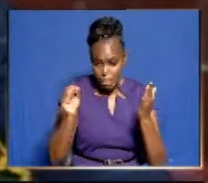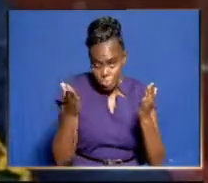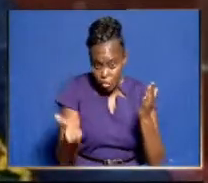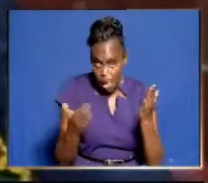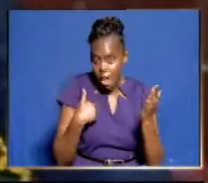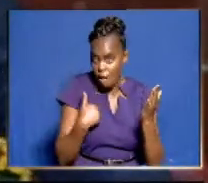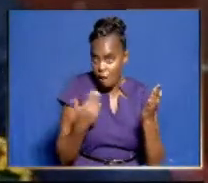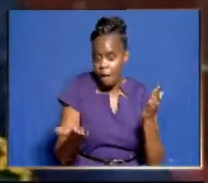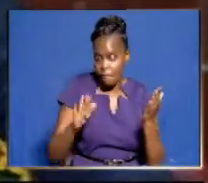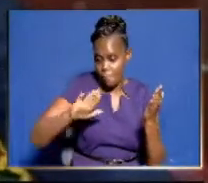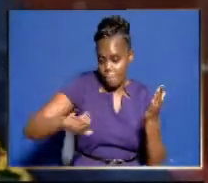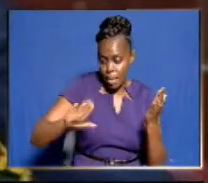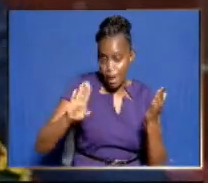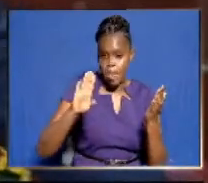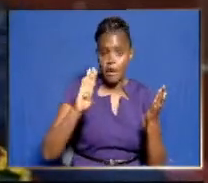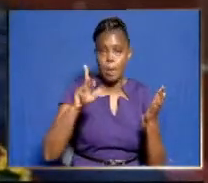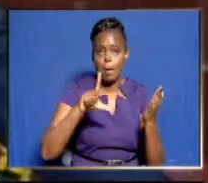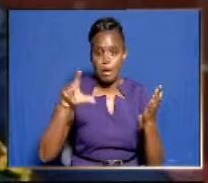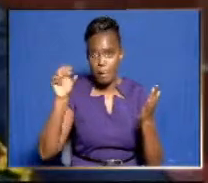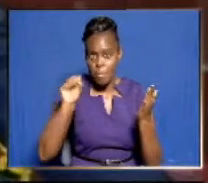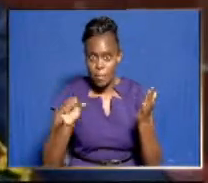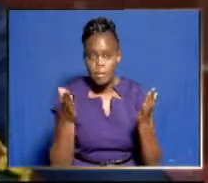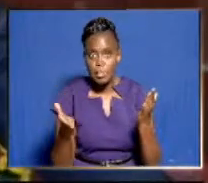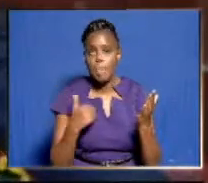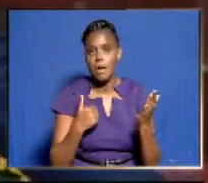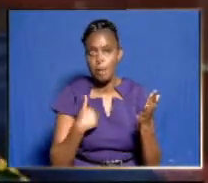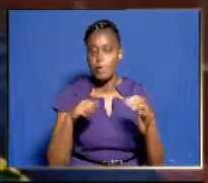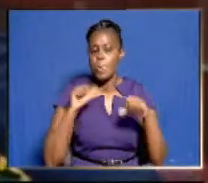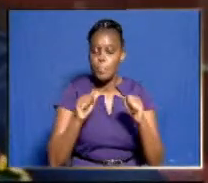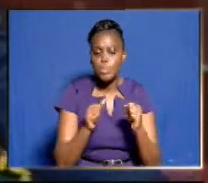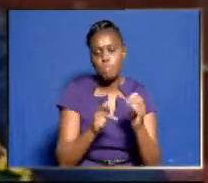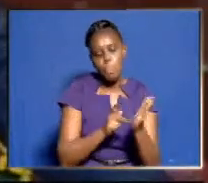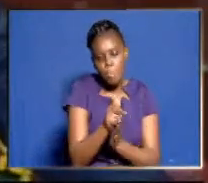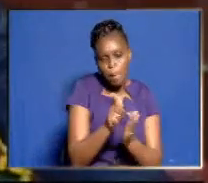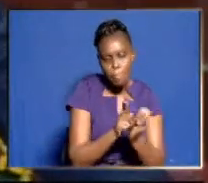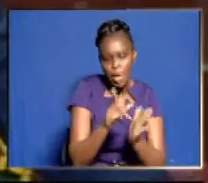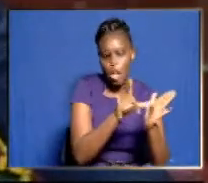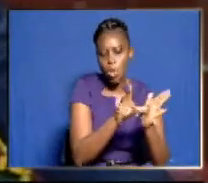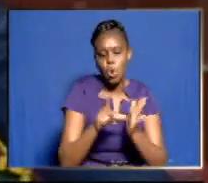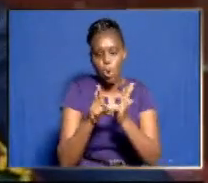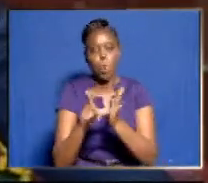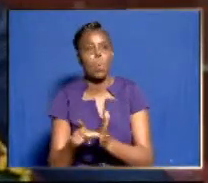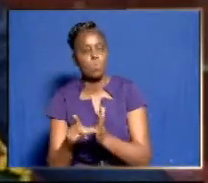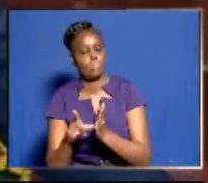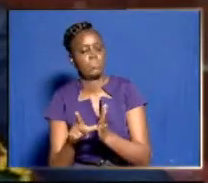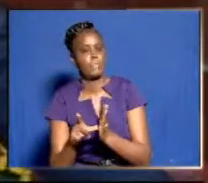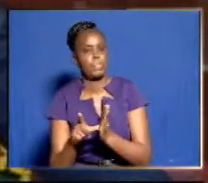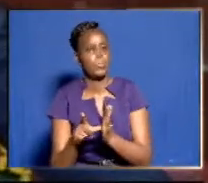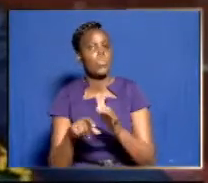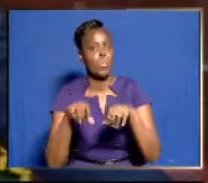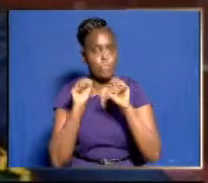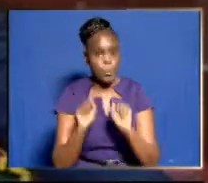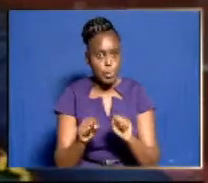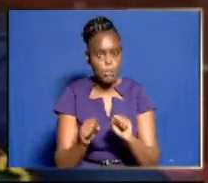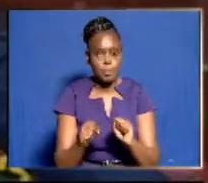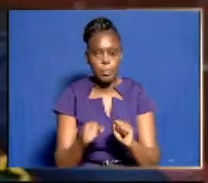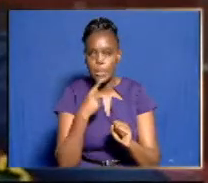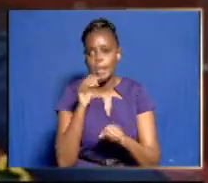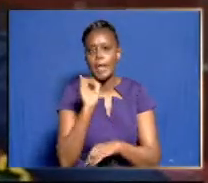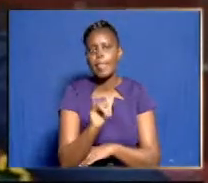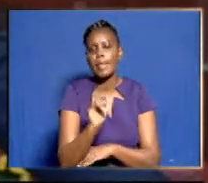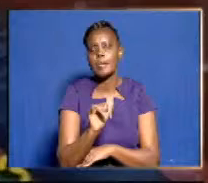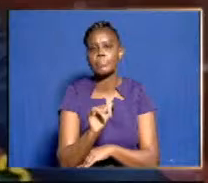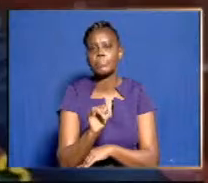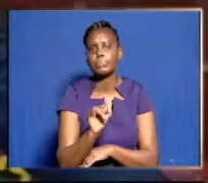of course, is done, definitely we'll be able to offset some of the debts that we have. And what we have also indicated, Mr. Speaker, is